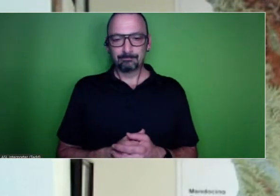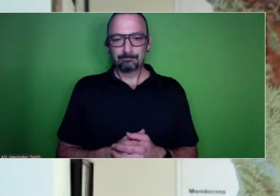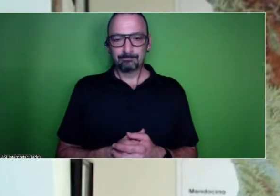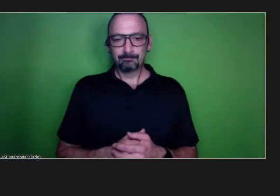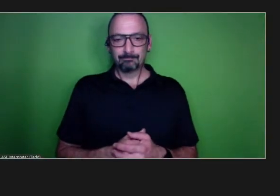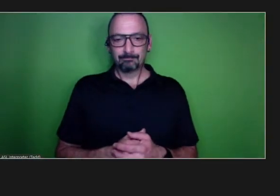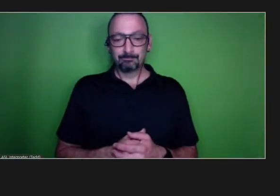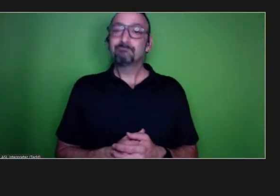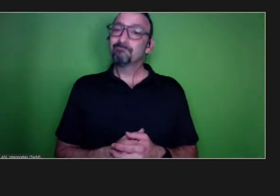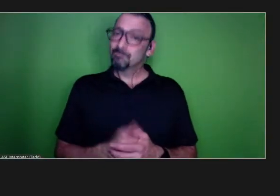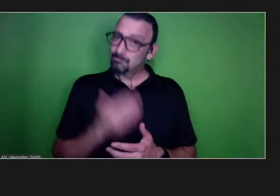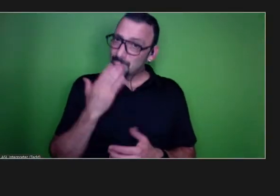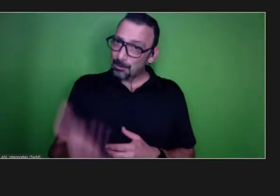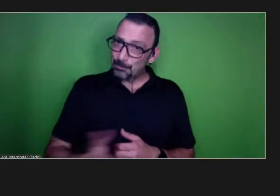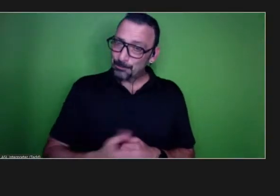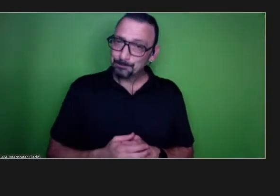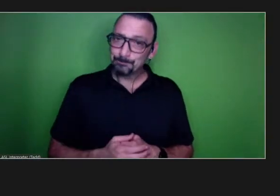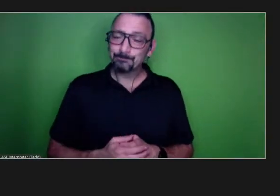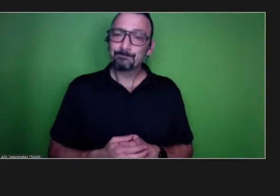All right, thank you.